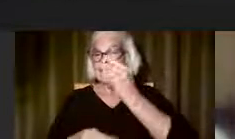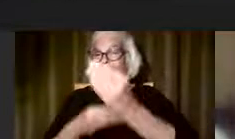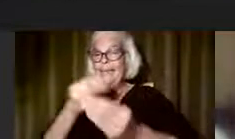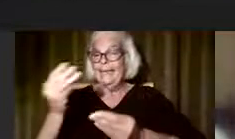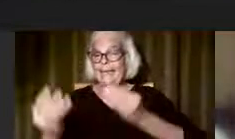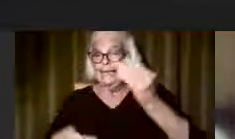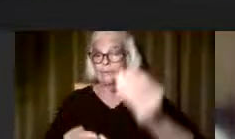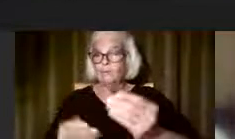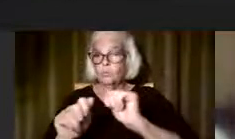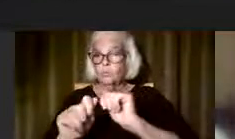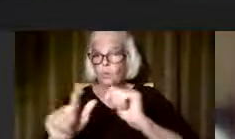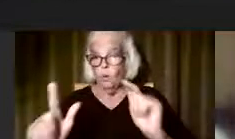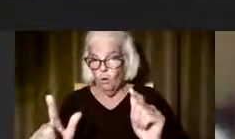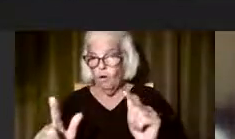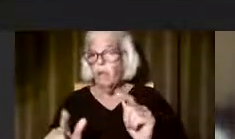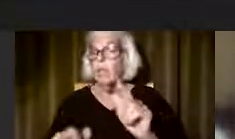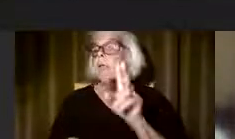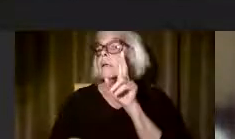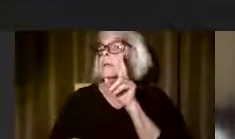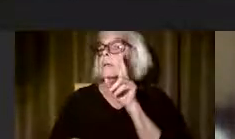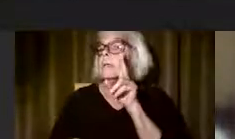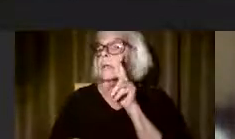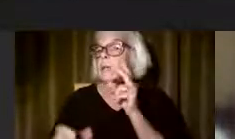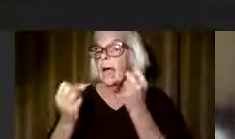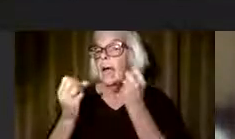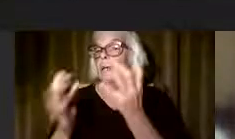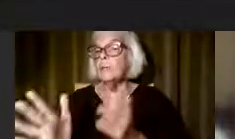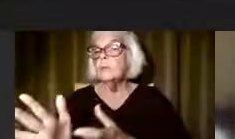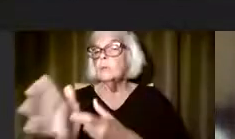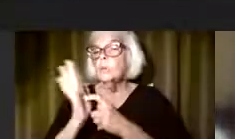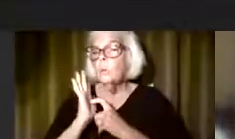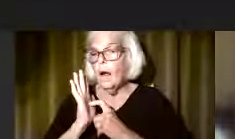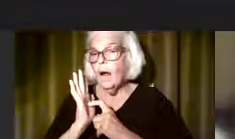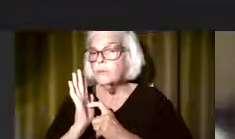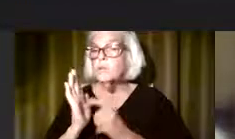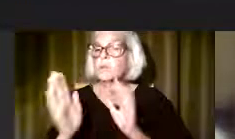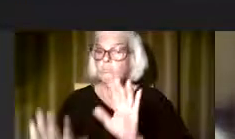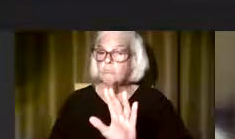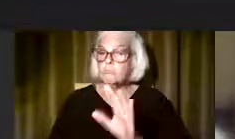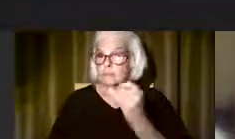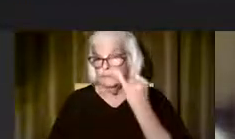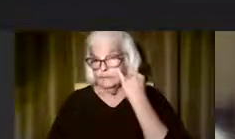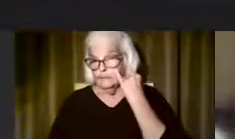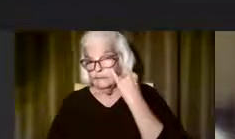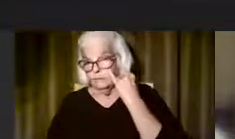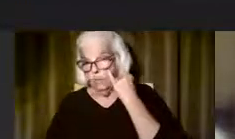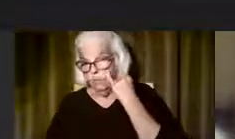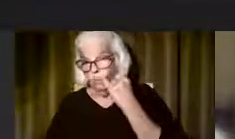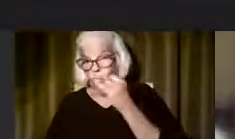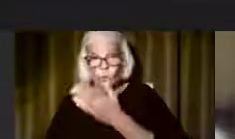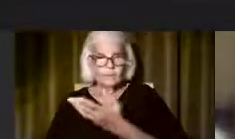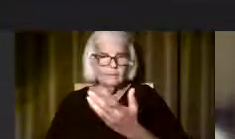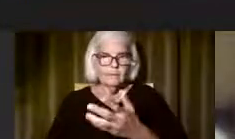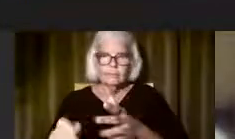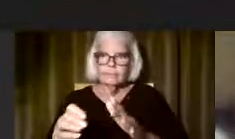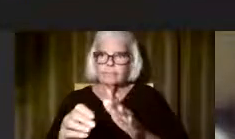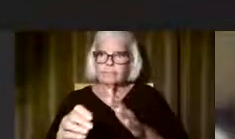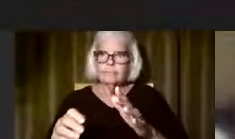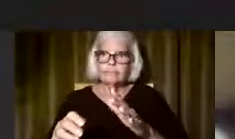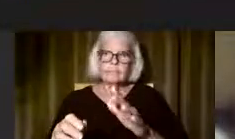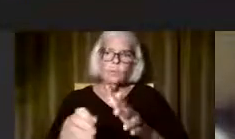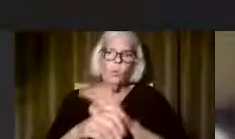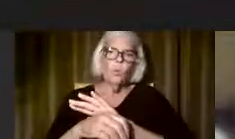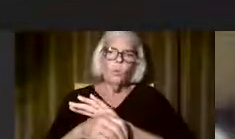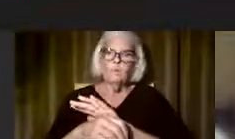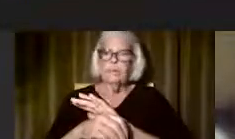pandemic and what's needed, we can potentially resupply and offer additional opportunities. But